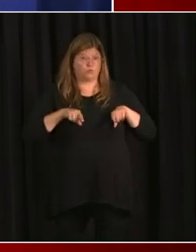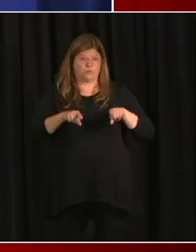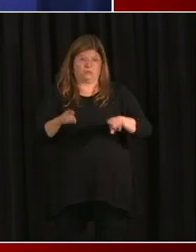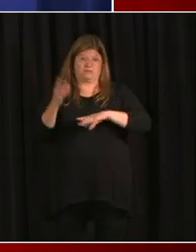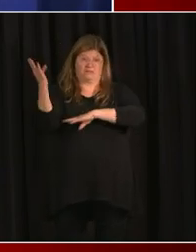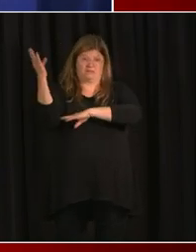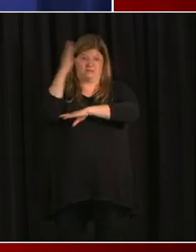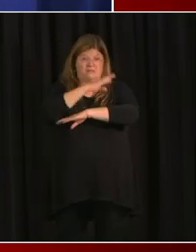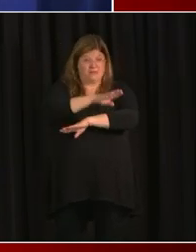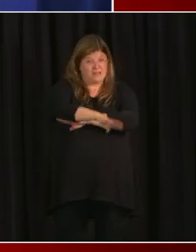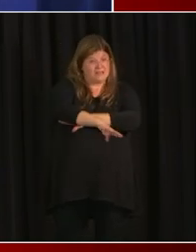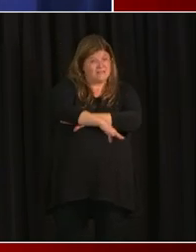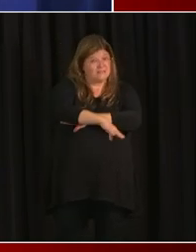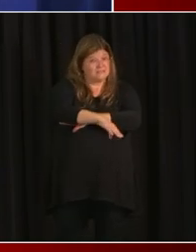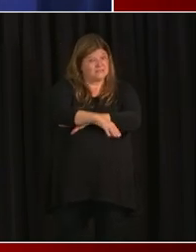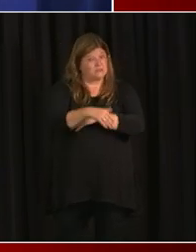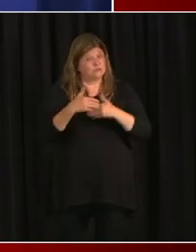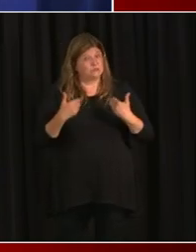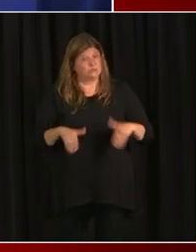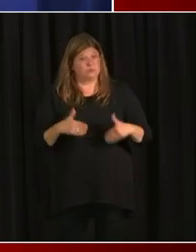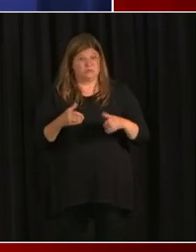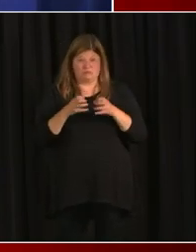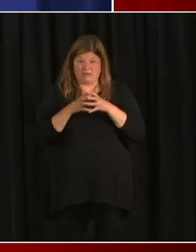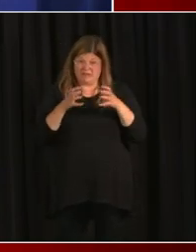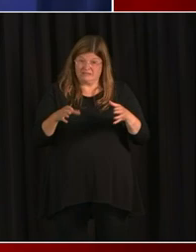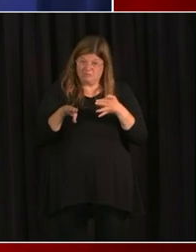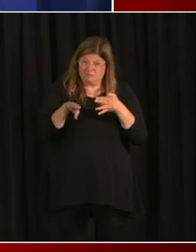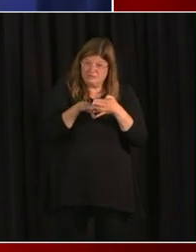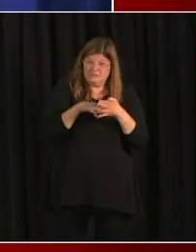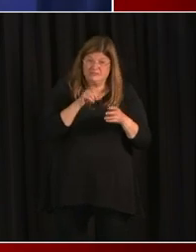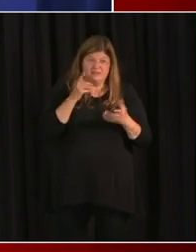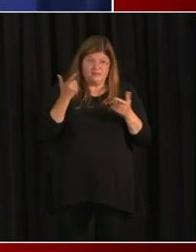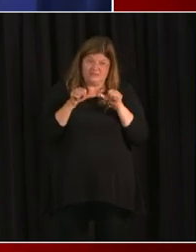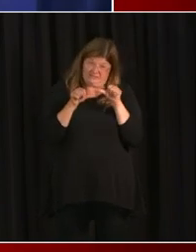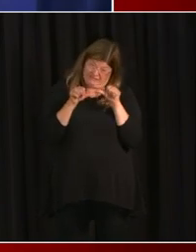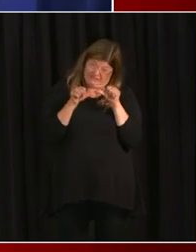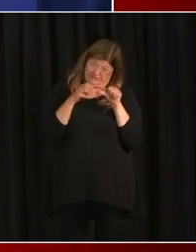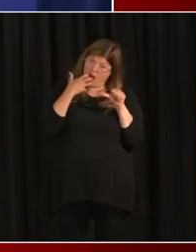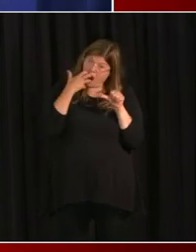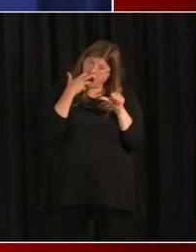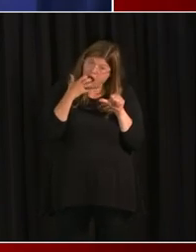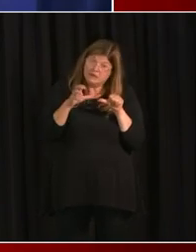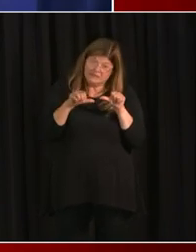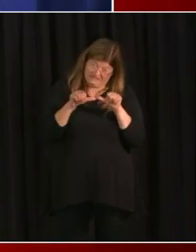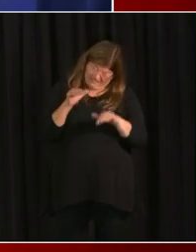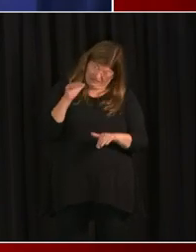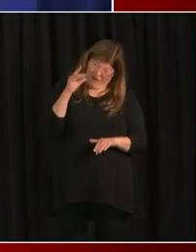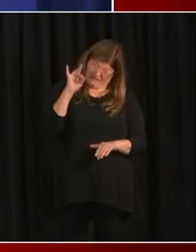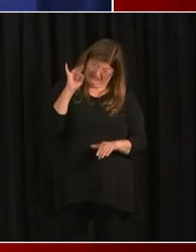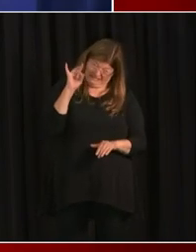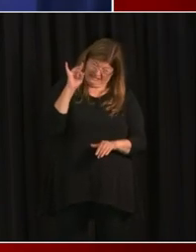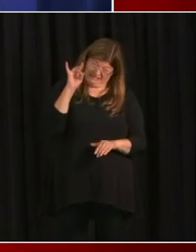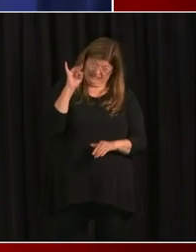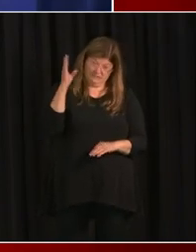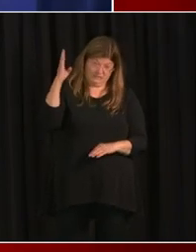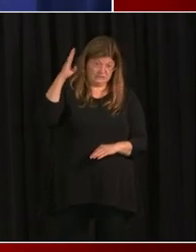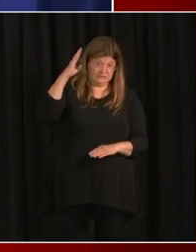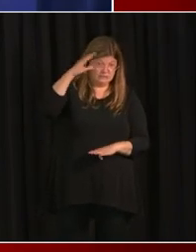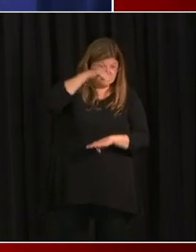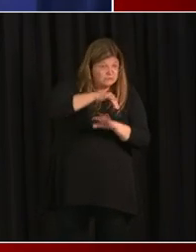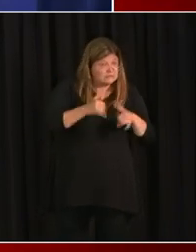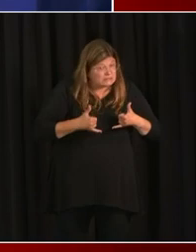in the evening, we won't get much of a break over the next couple nights, because temperatures will remain in the high 80s to lower 90s. Are